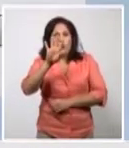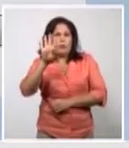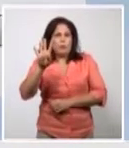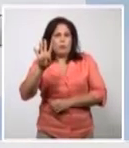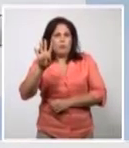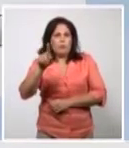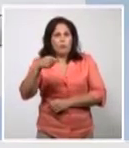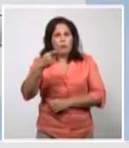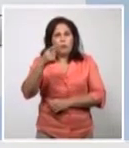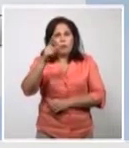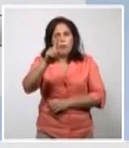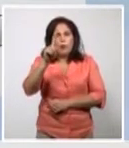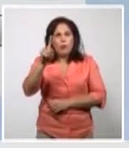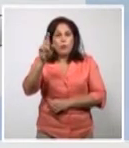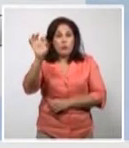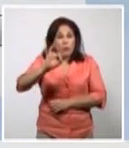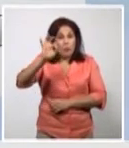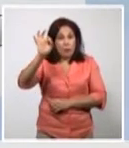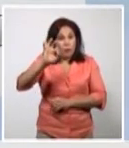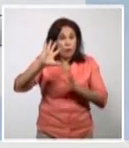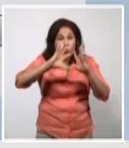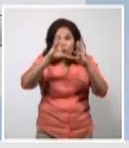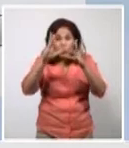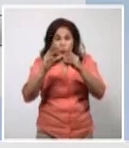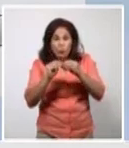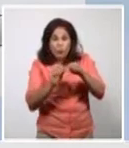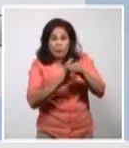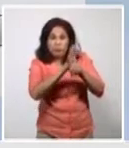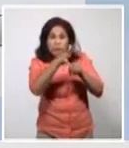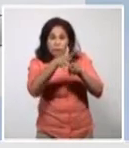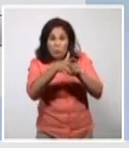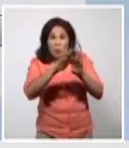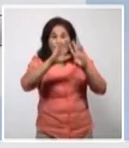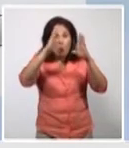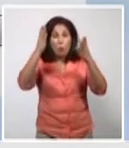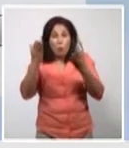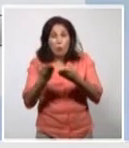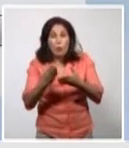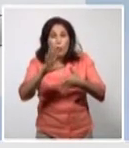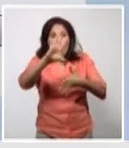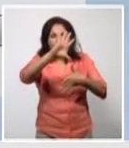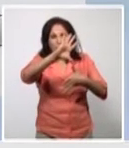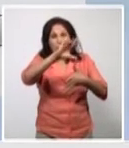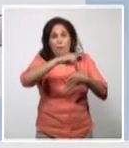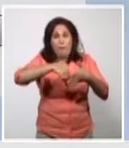44.11% of the total number of cases reported in the world, with